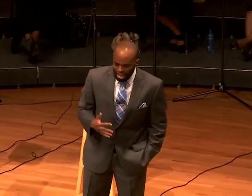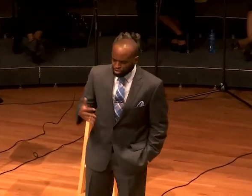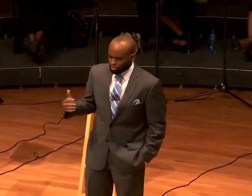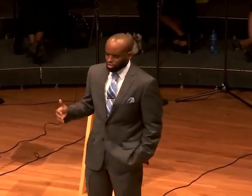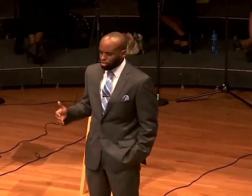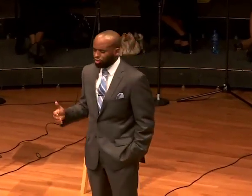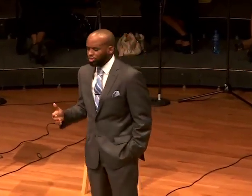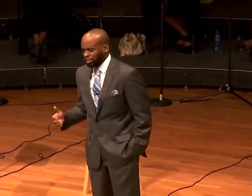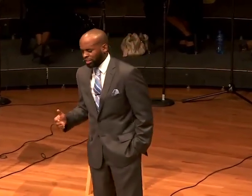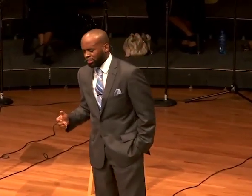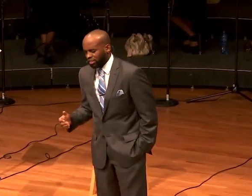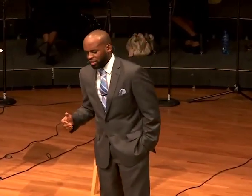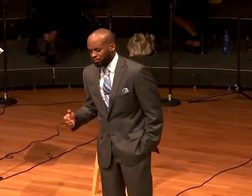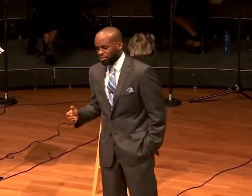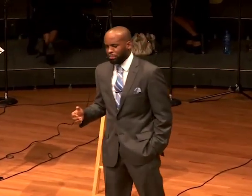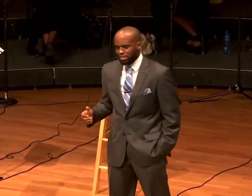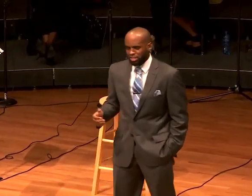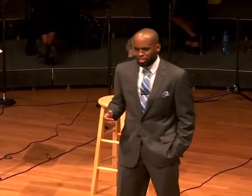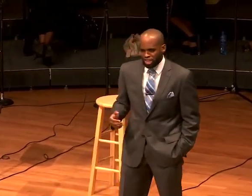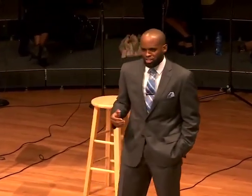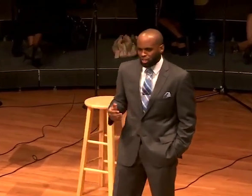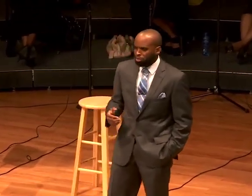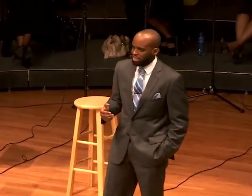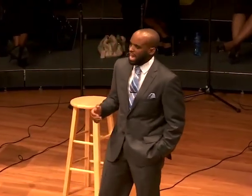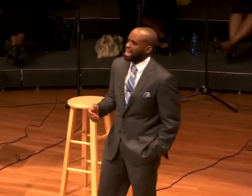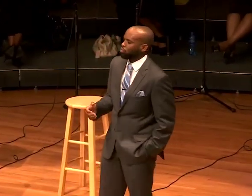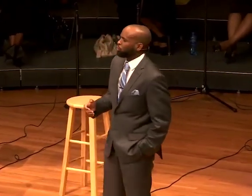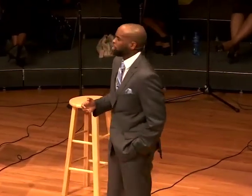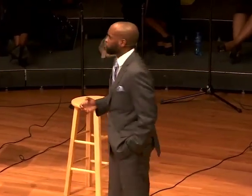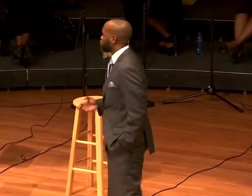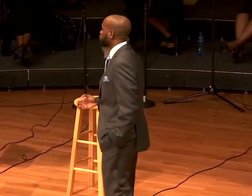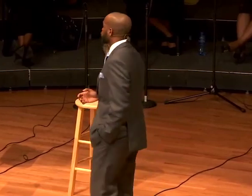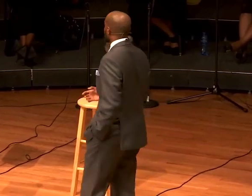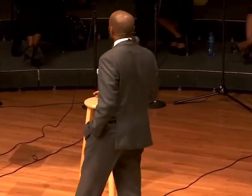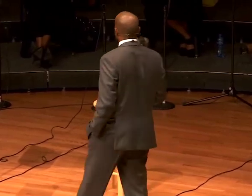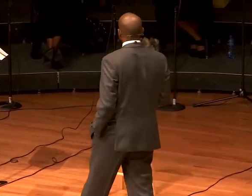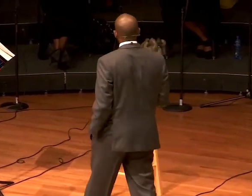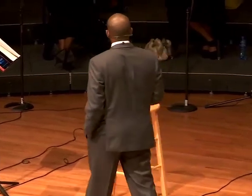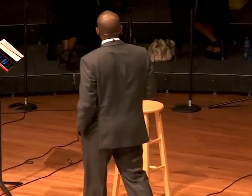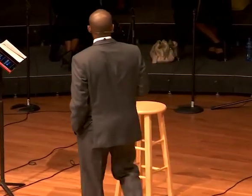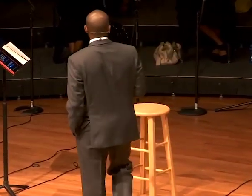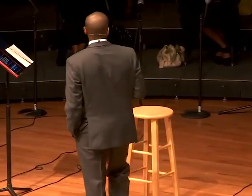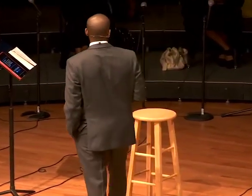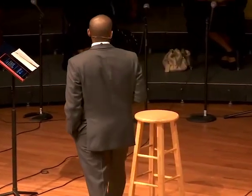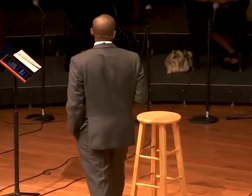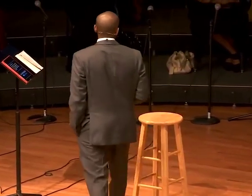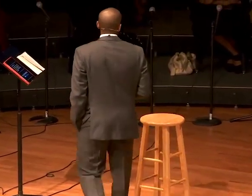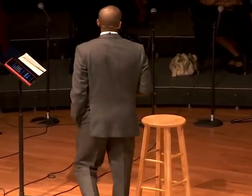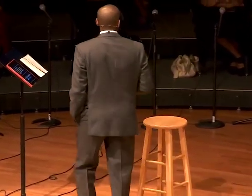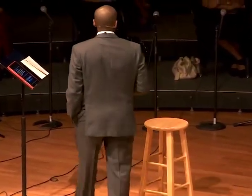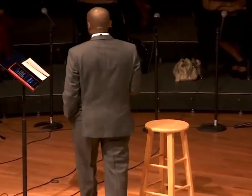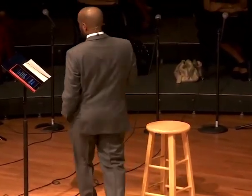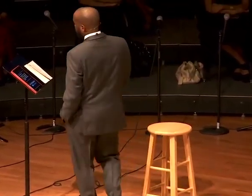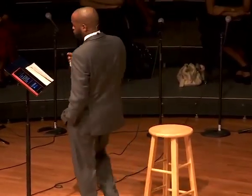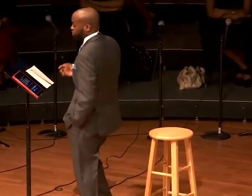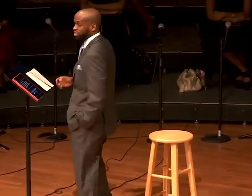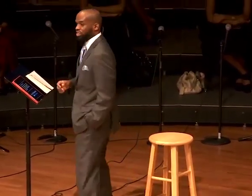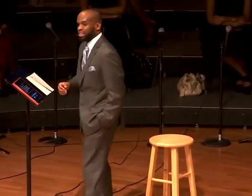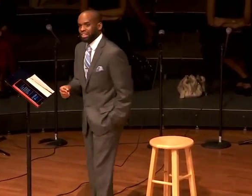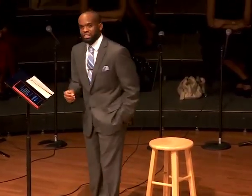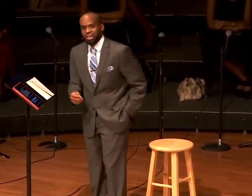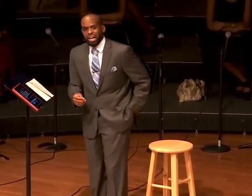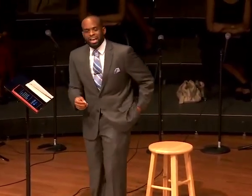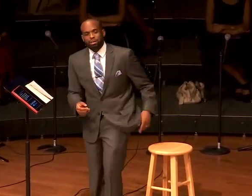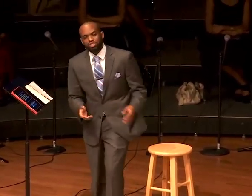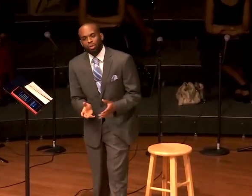I think the logical conclusion of this message is someone to ask, well, what does real church look like? What does real church